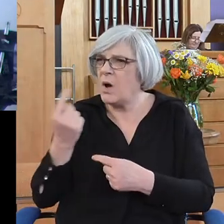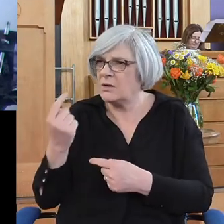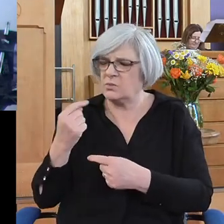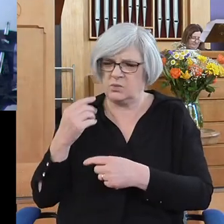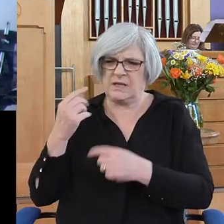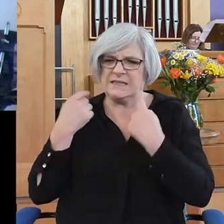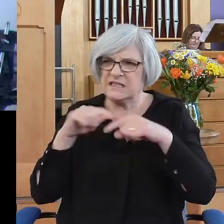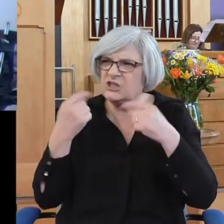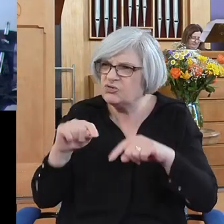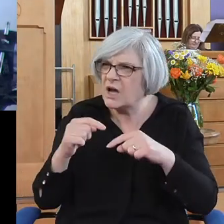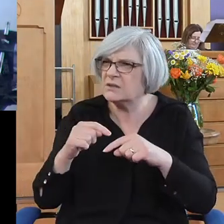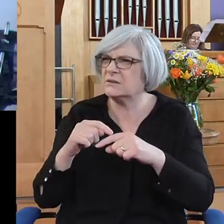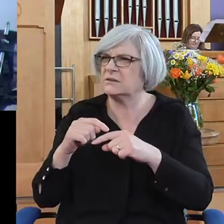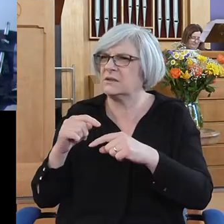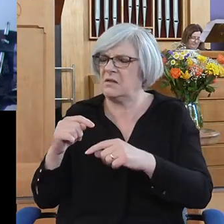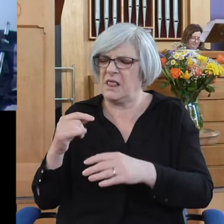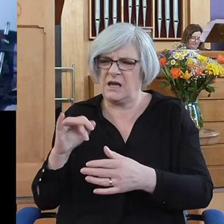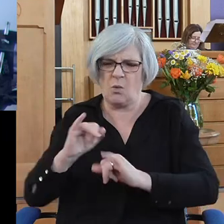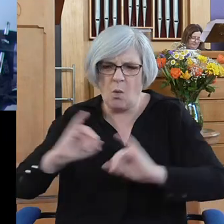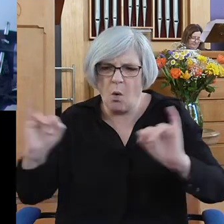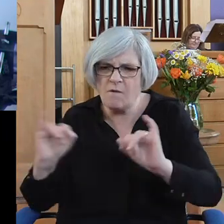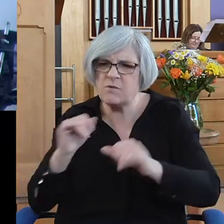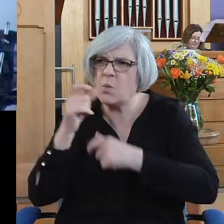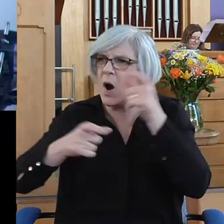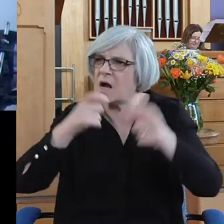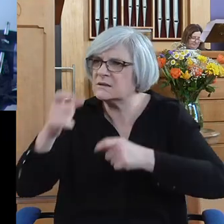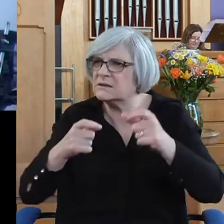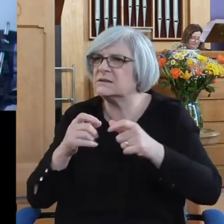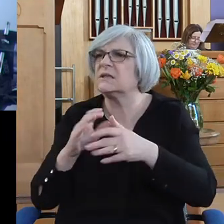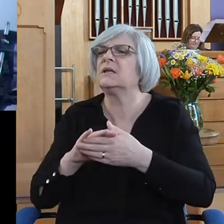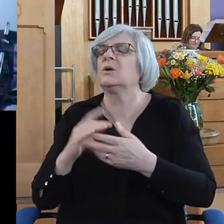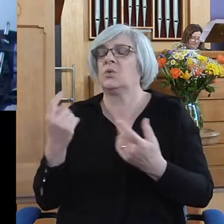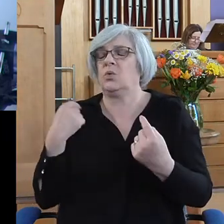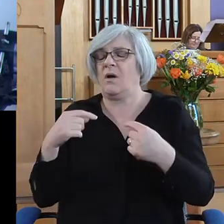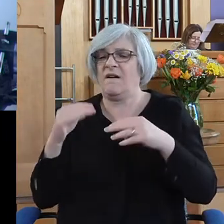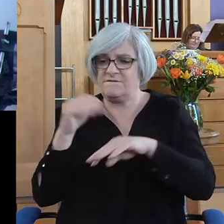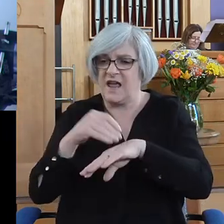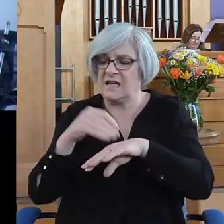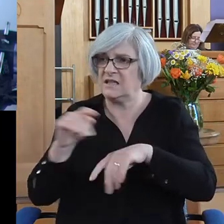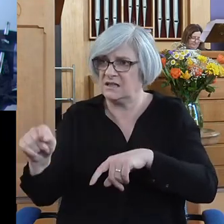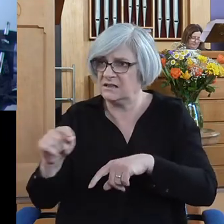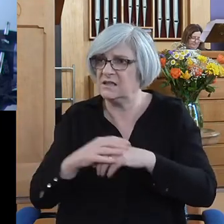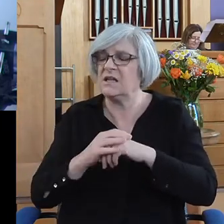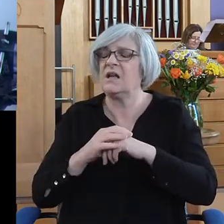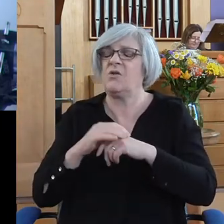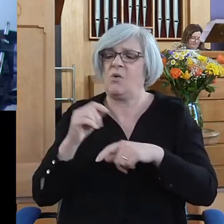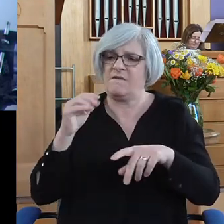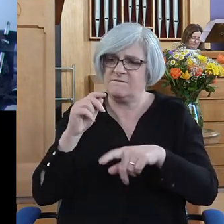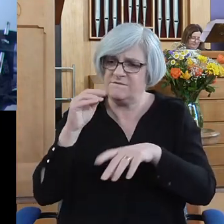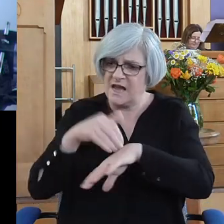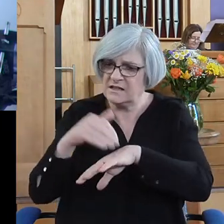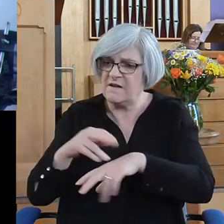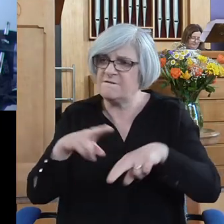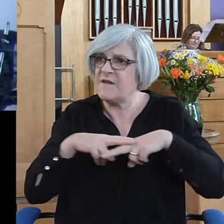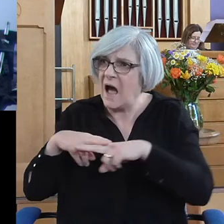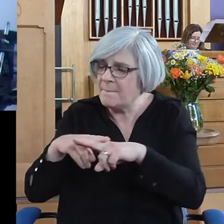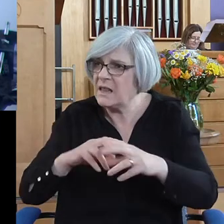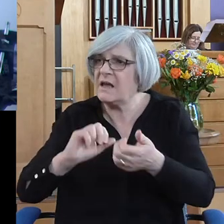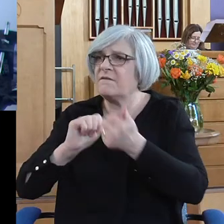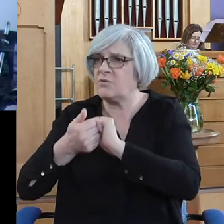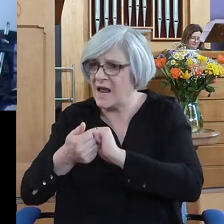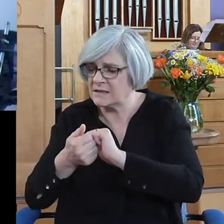elderly parents, her siblings, family and friends, her pupils and ex-pupils, her colleagues